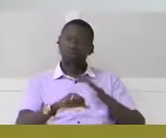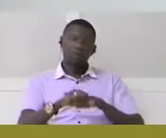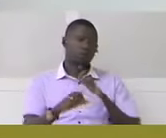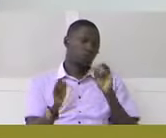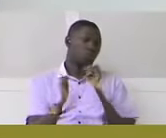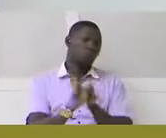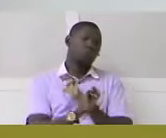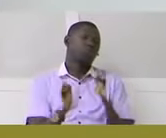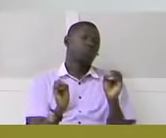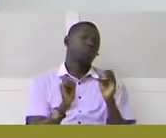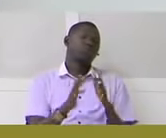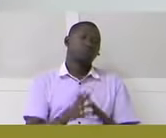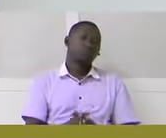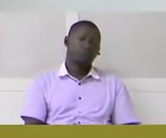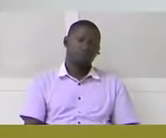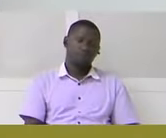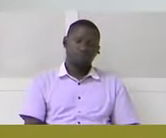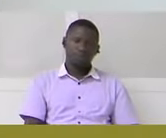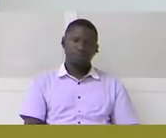surtout protocol.